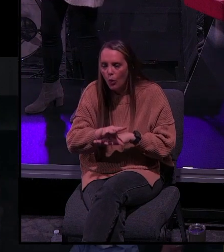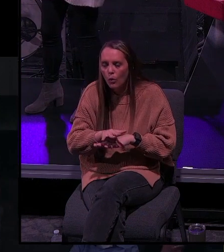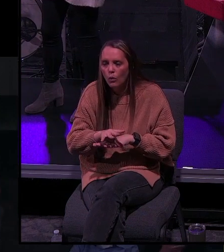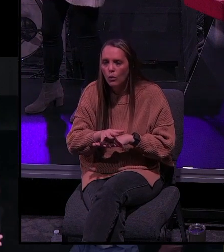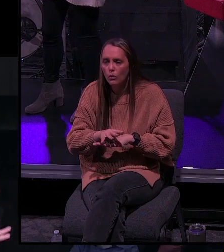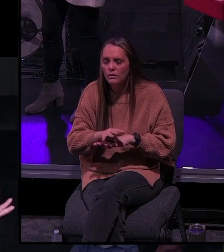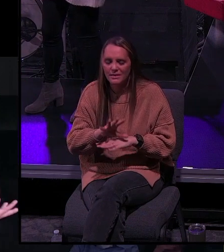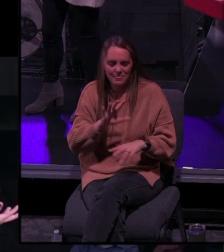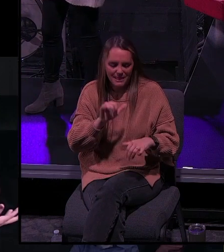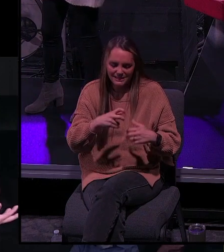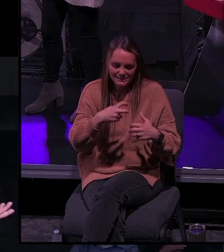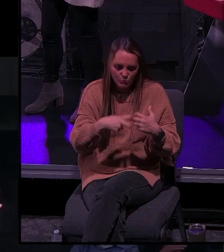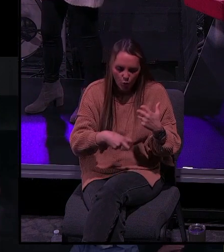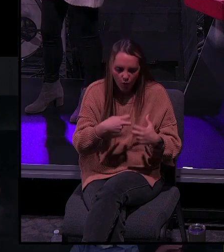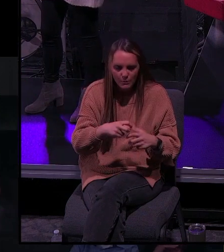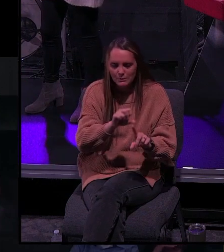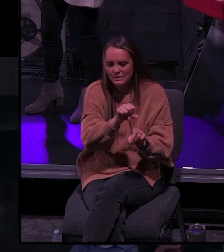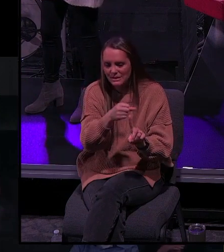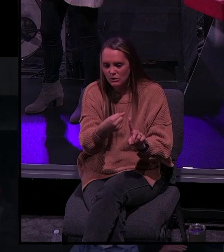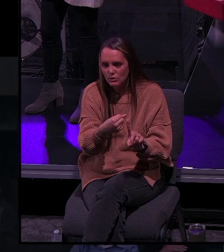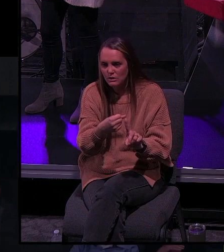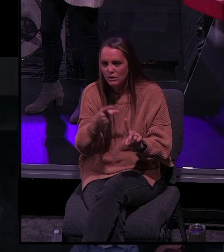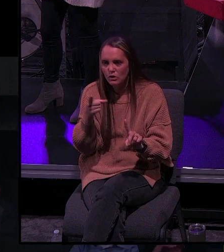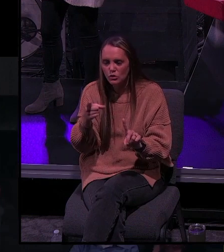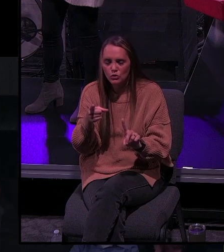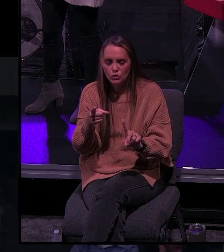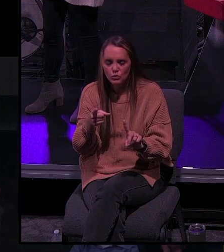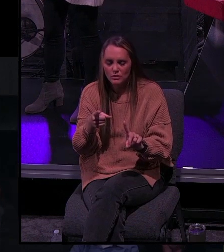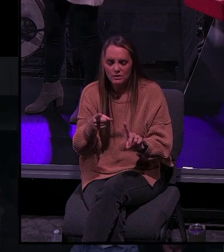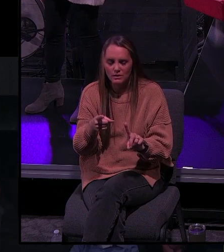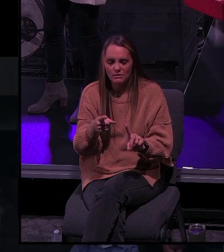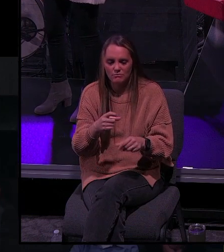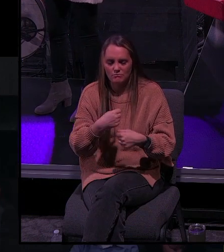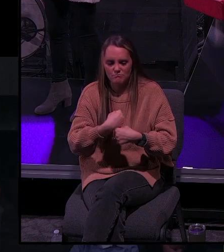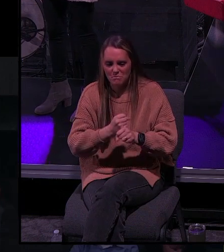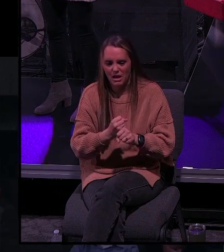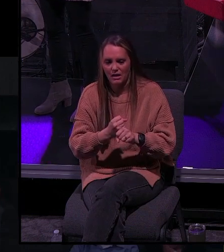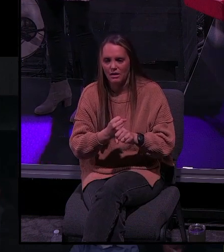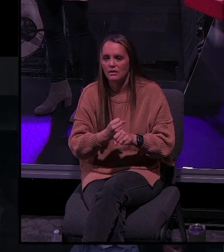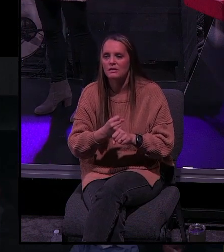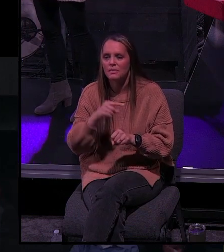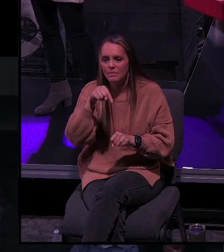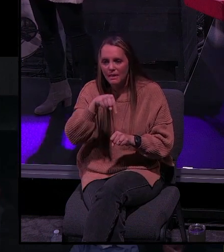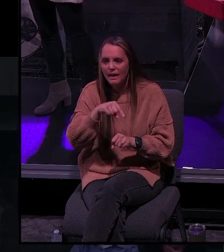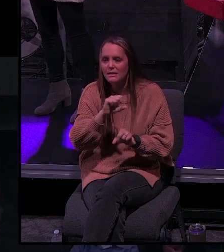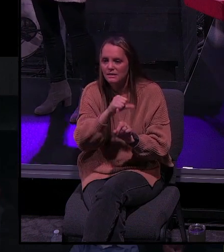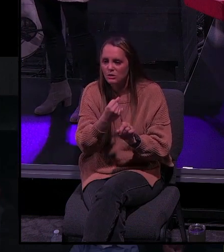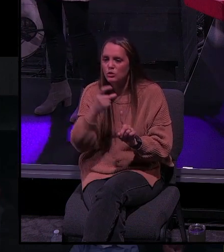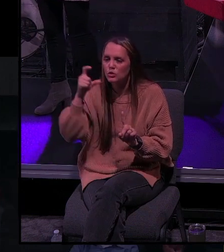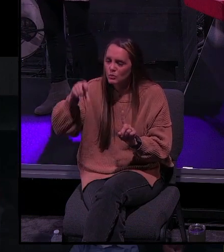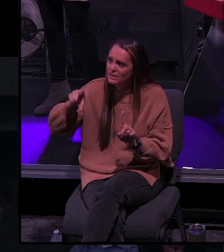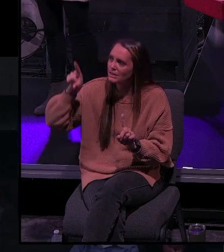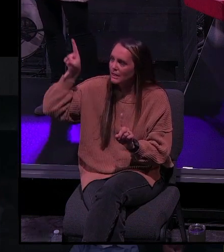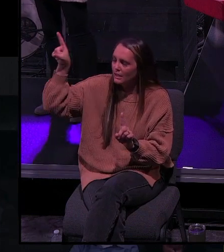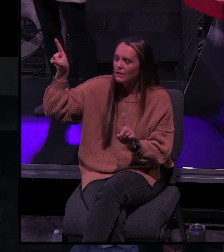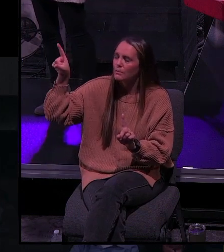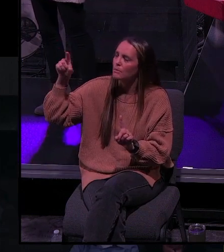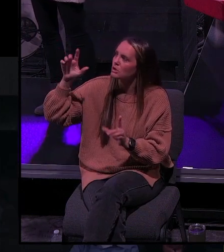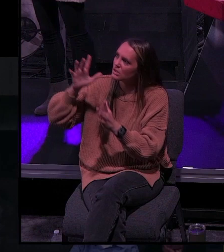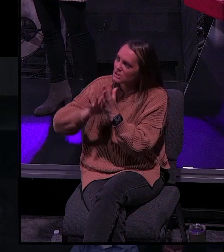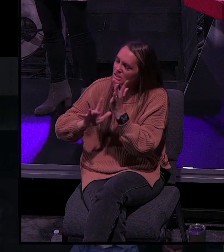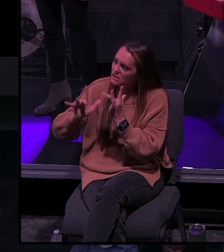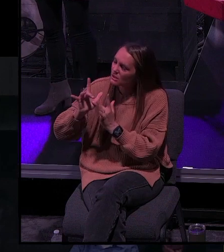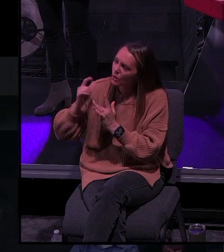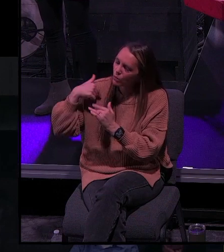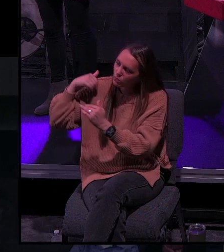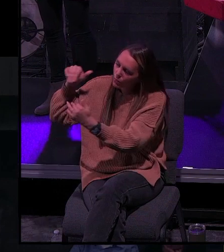create your problems. It's just exposing your need. It's exposing where you need me. And so, Jesus, we come to you. We thank you that